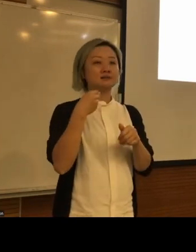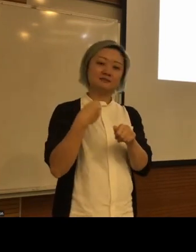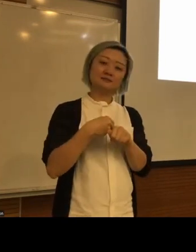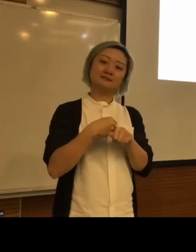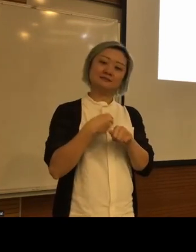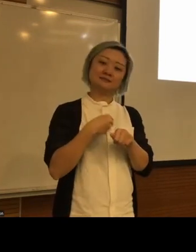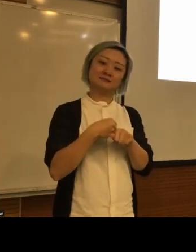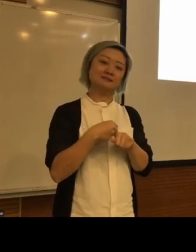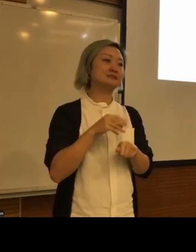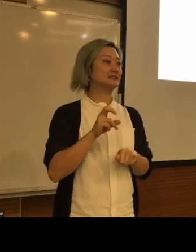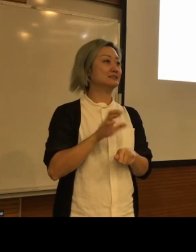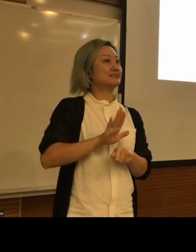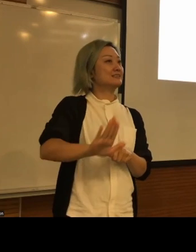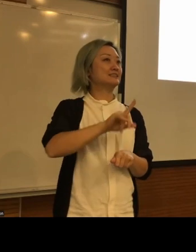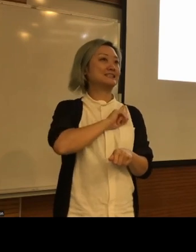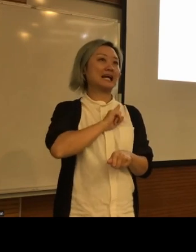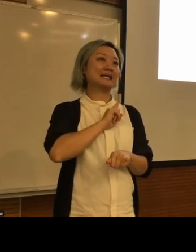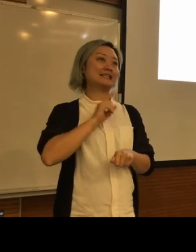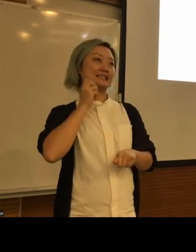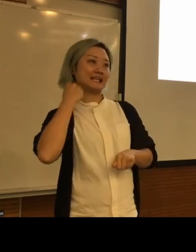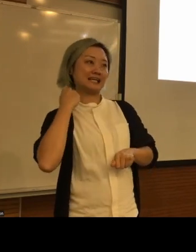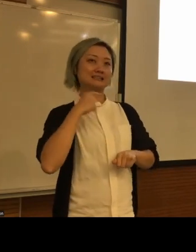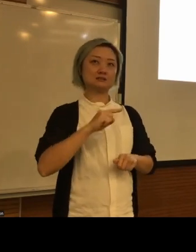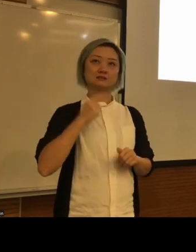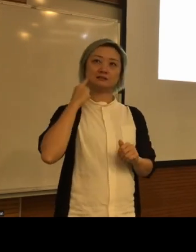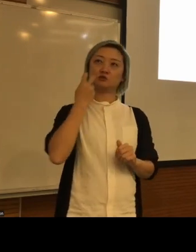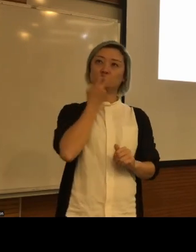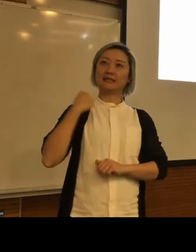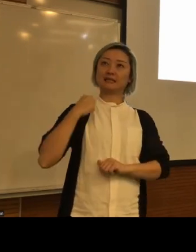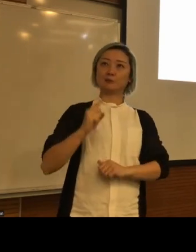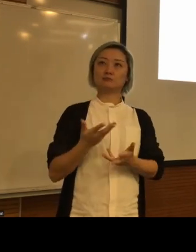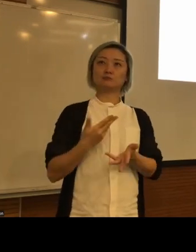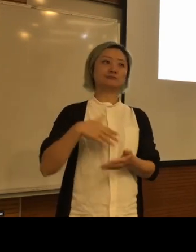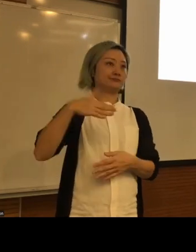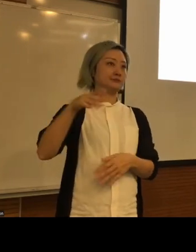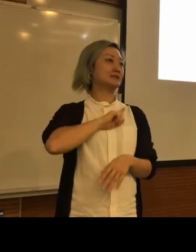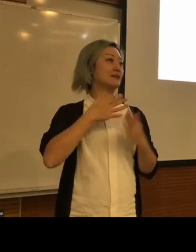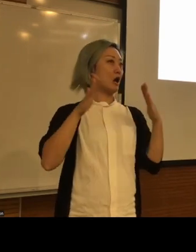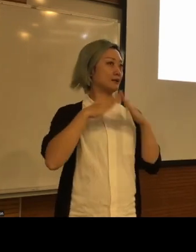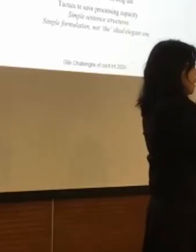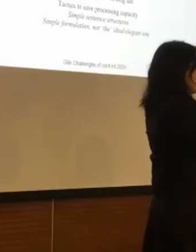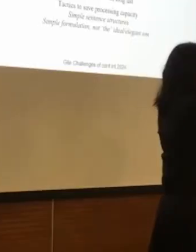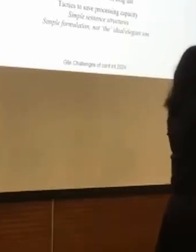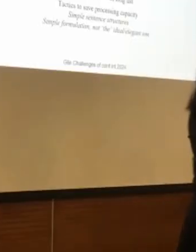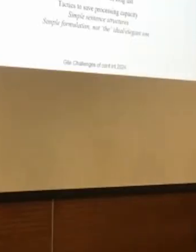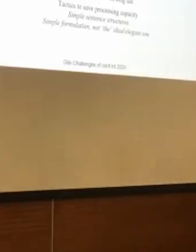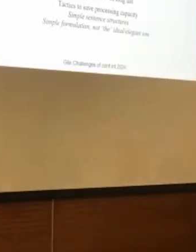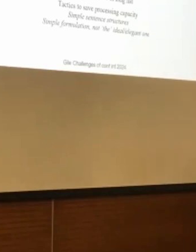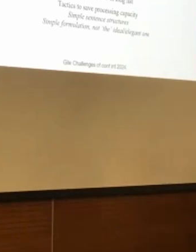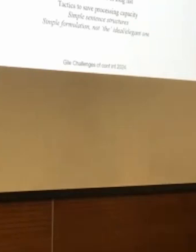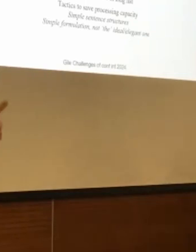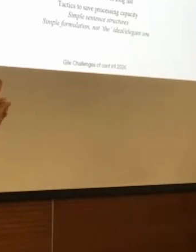their passive and active knowledge of languages. Thank you. Thank you. Let's switch